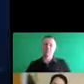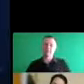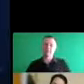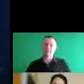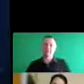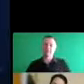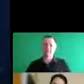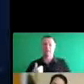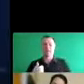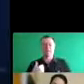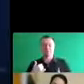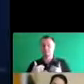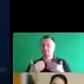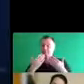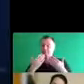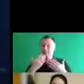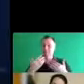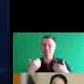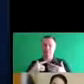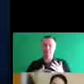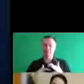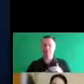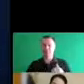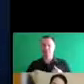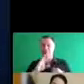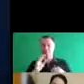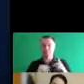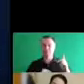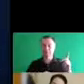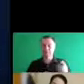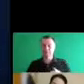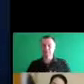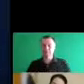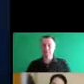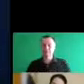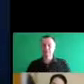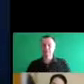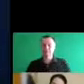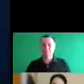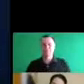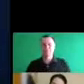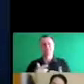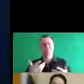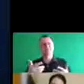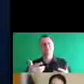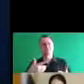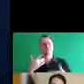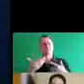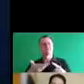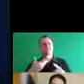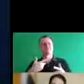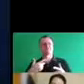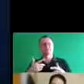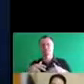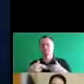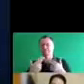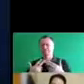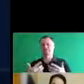I'm grateful, you know, also for the kind of safety that the UK offered me and my